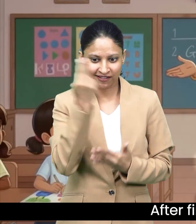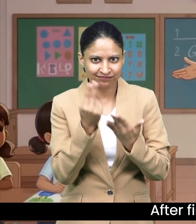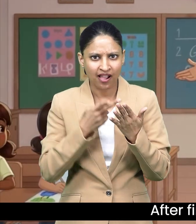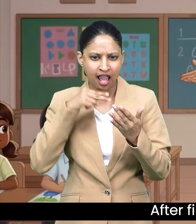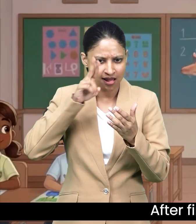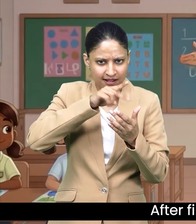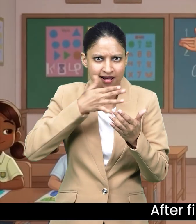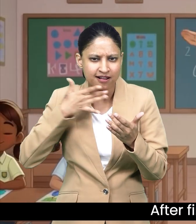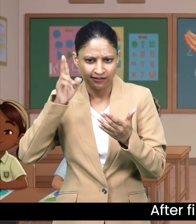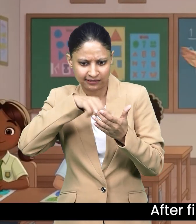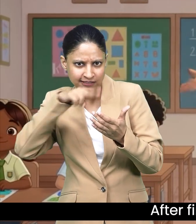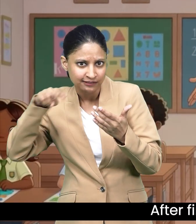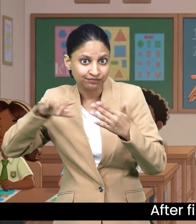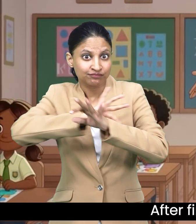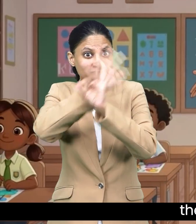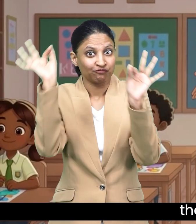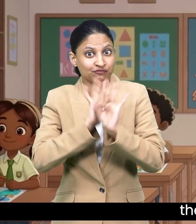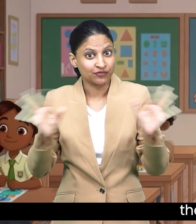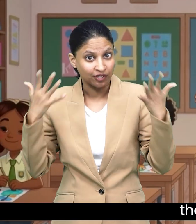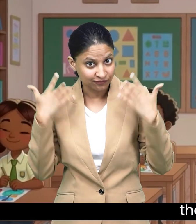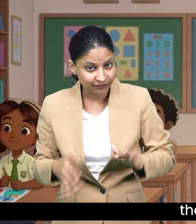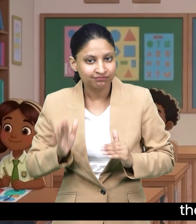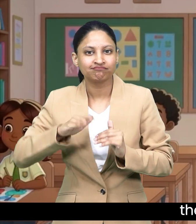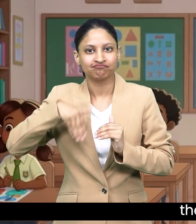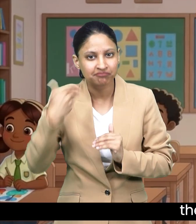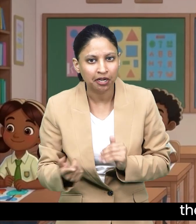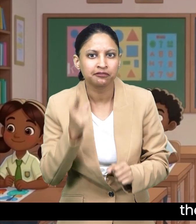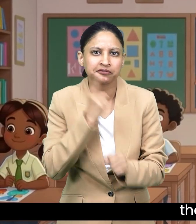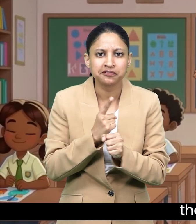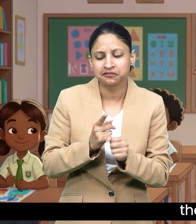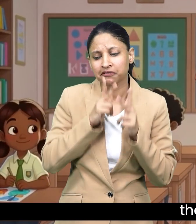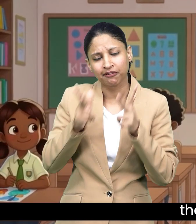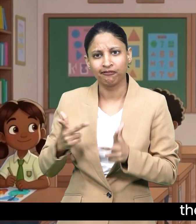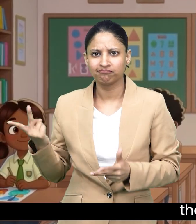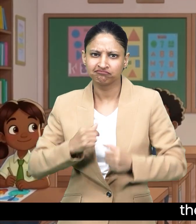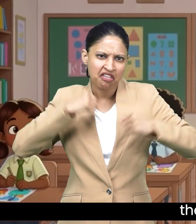After finishing their colorful pictures, the teacher smiled and said,